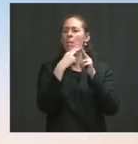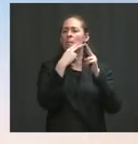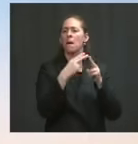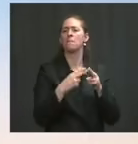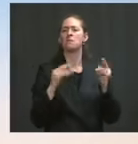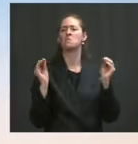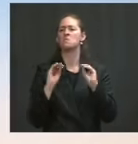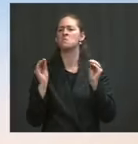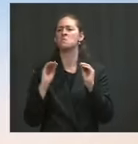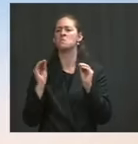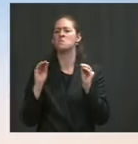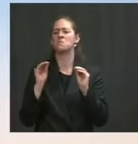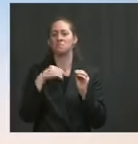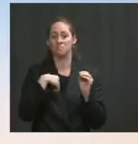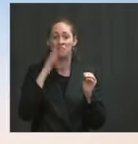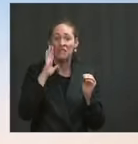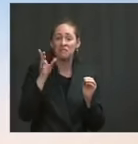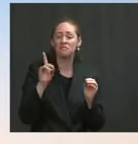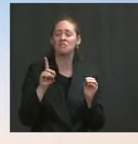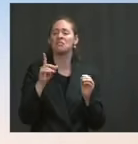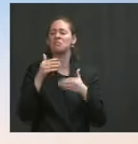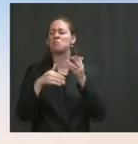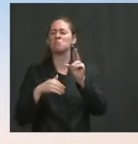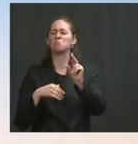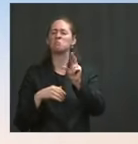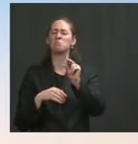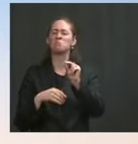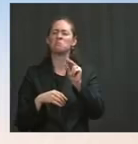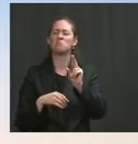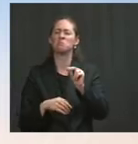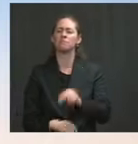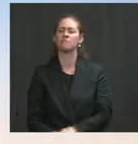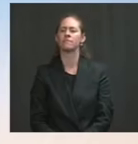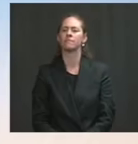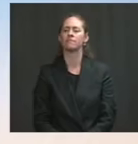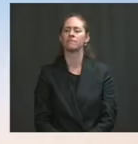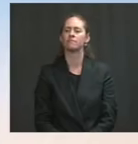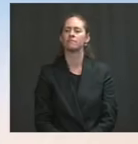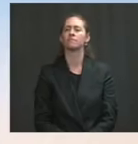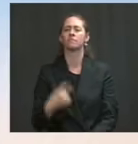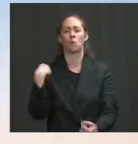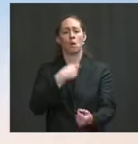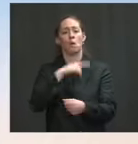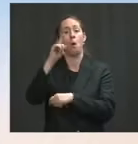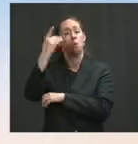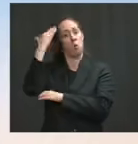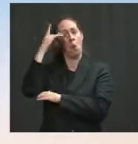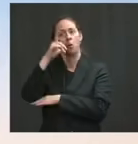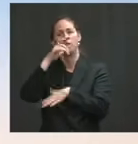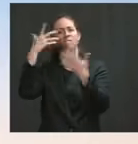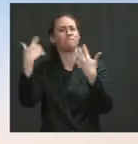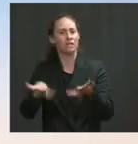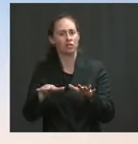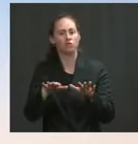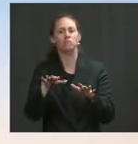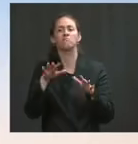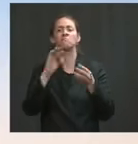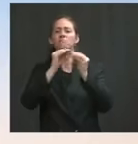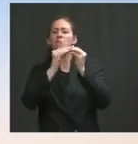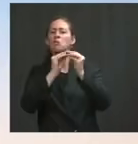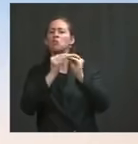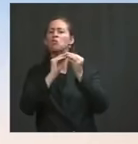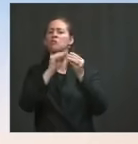We do know where there are rates of vaccination across the country, and we know, as I just listed in some of the data, that there are tactics that